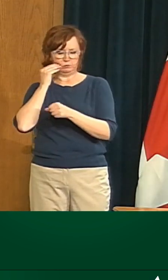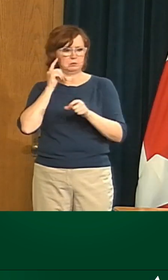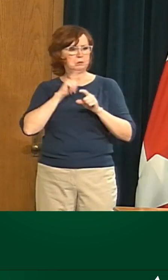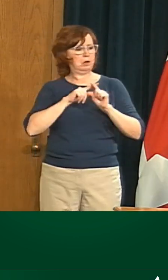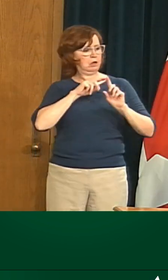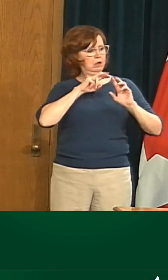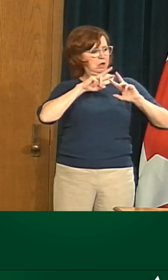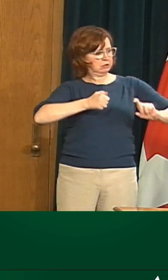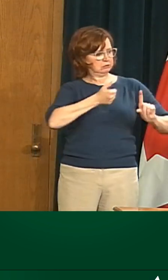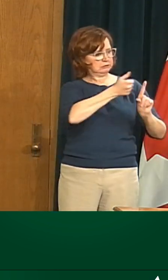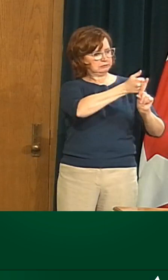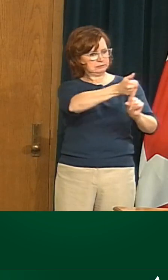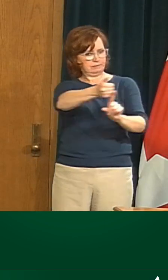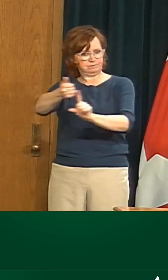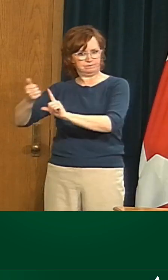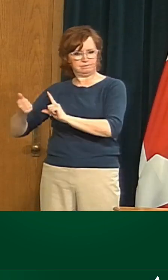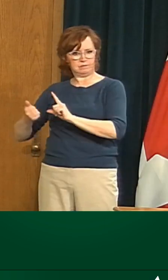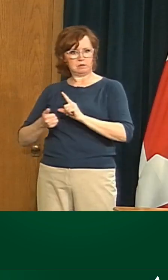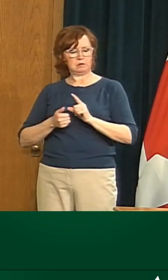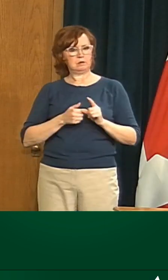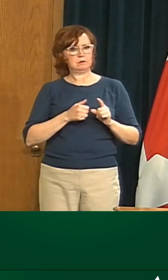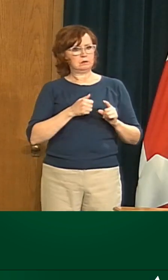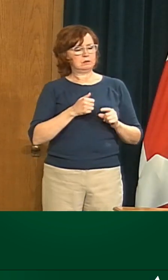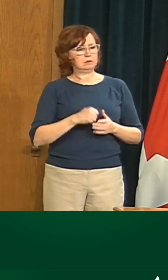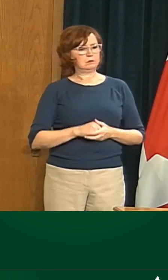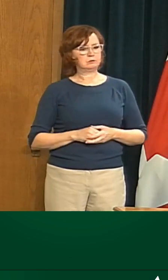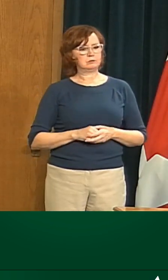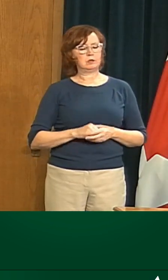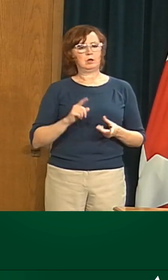keeping travel as low as feasible. And even